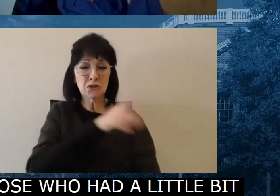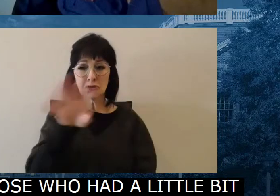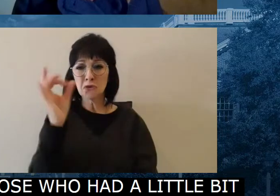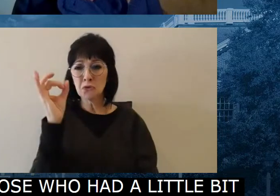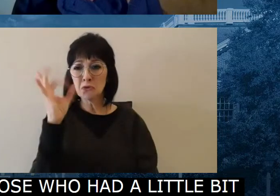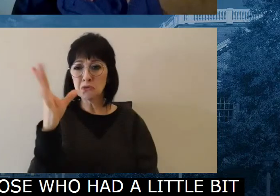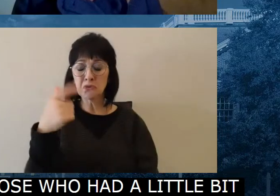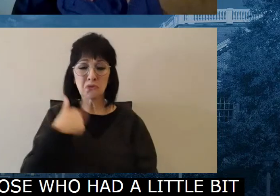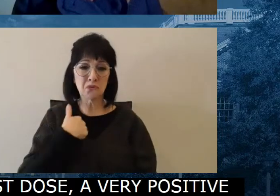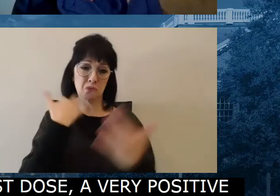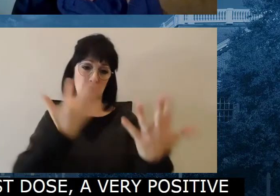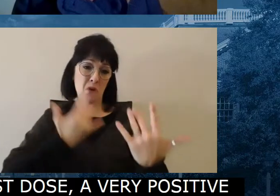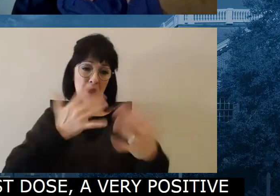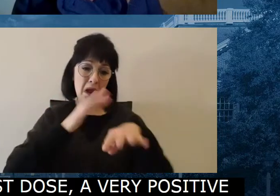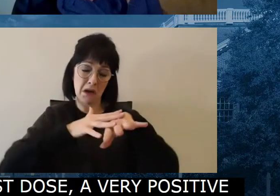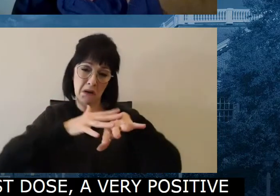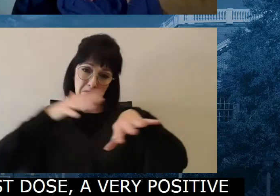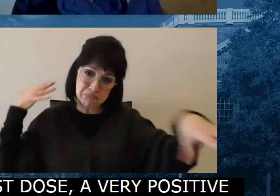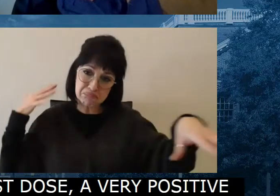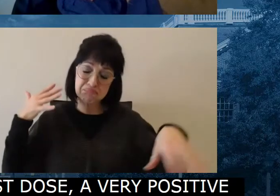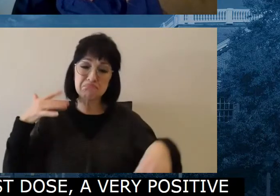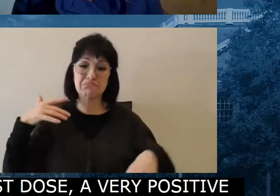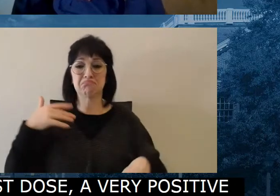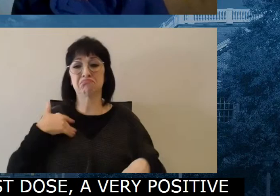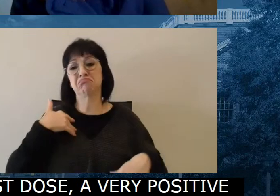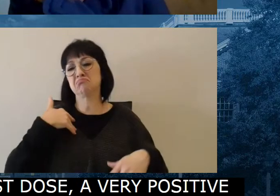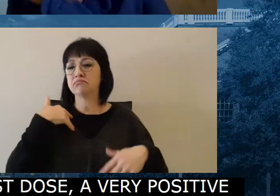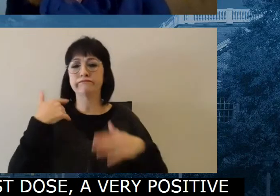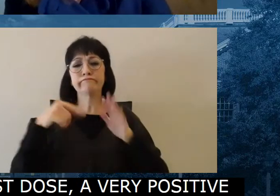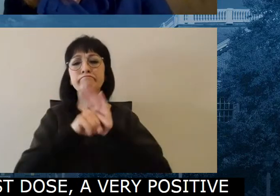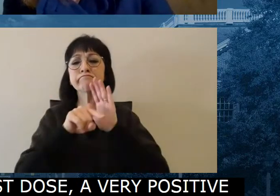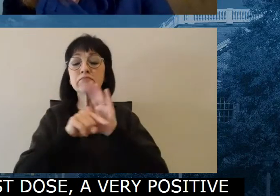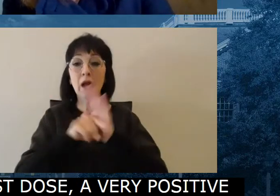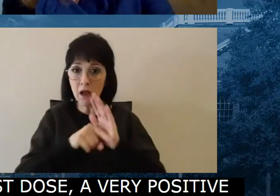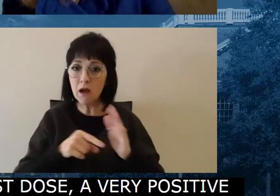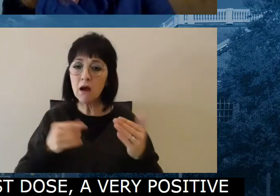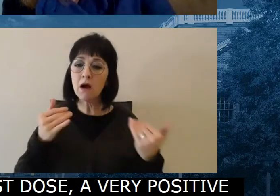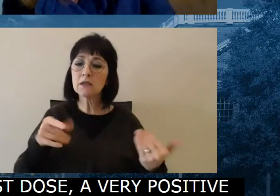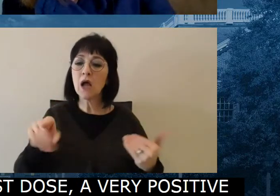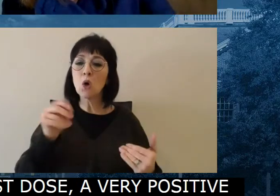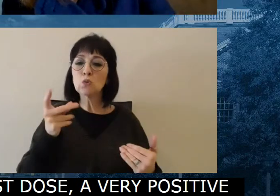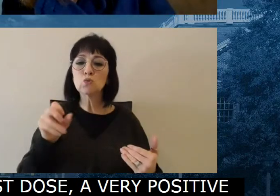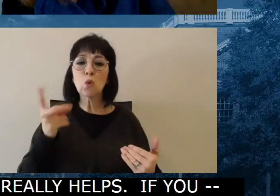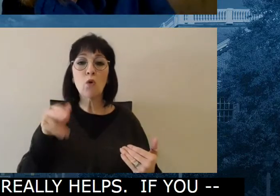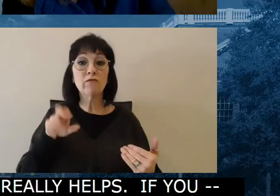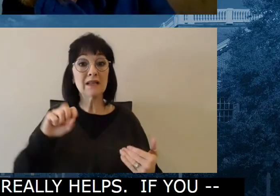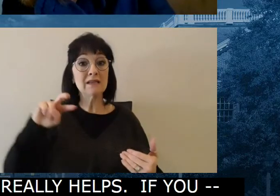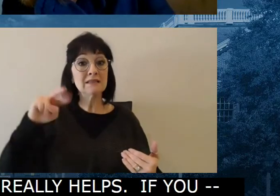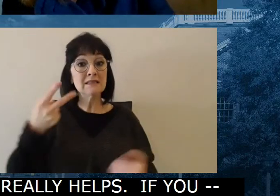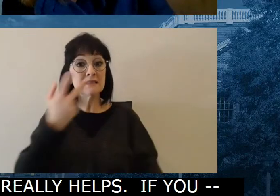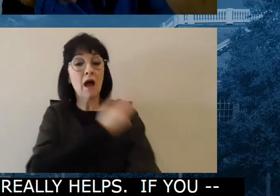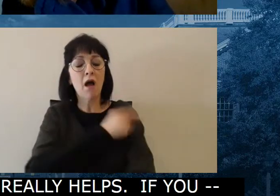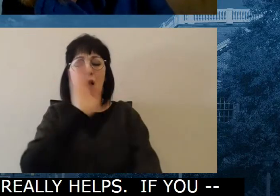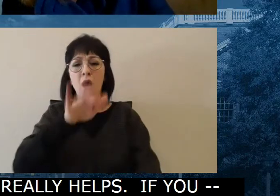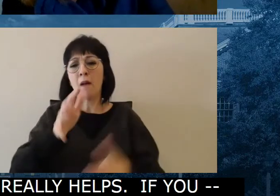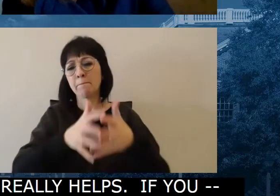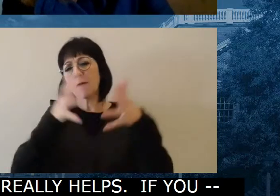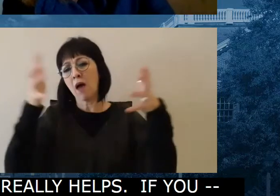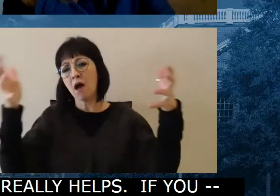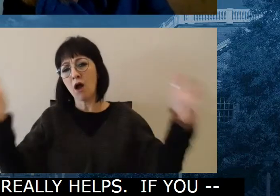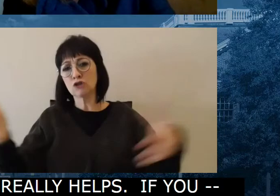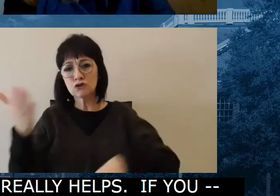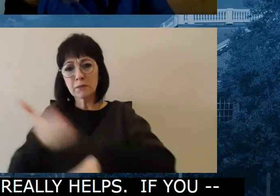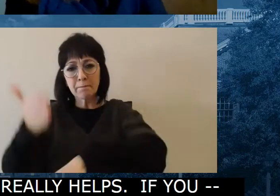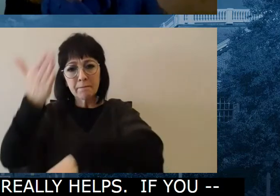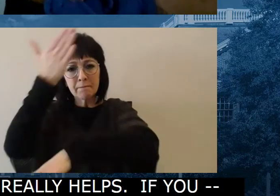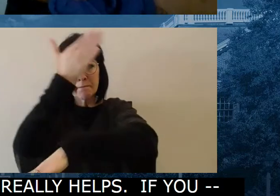really helps. And if you want to see people that are happy and relieved, you know, go to a vaccination site